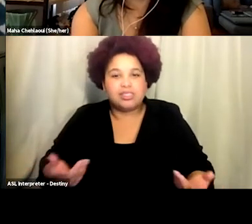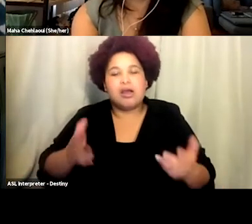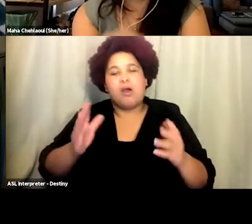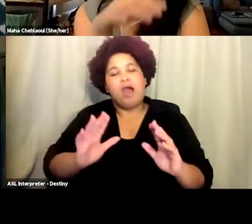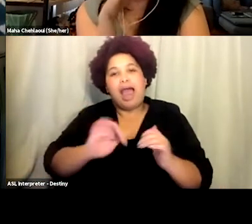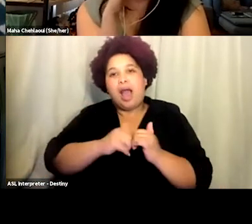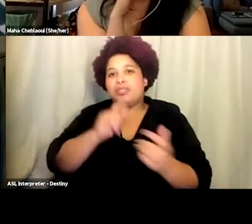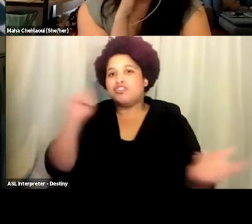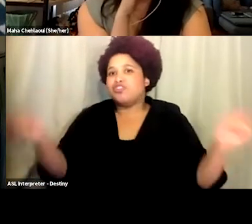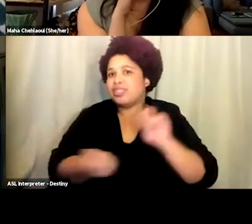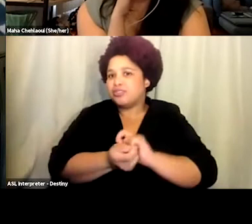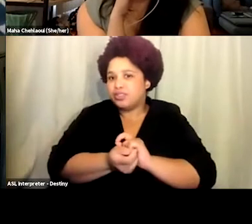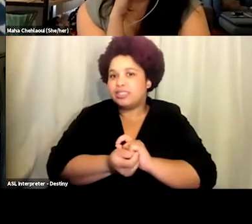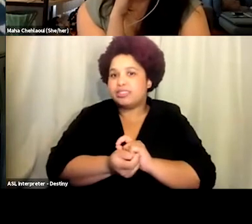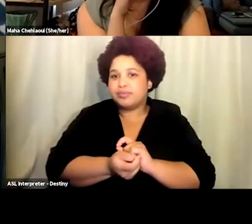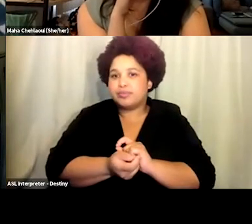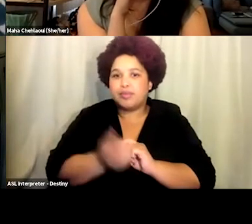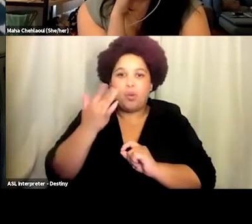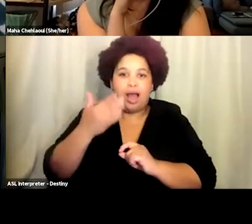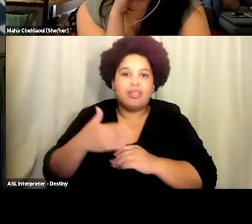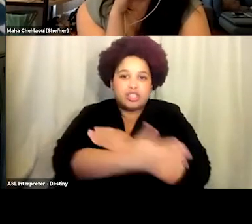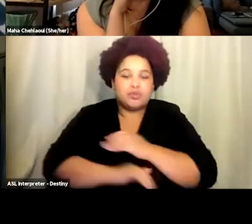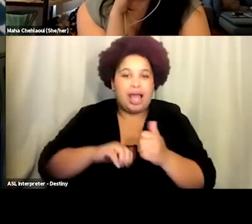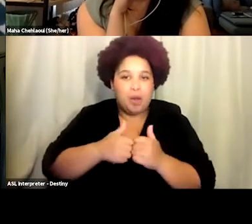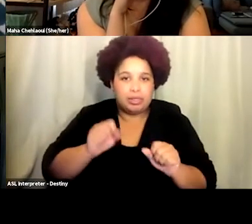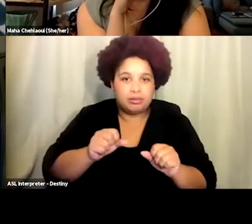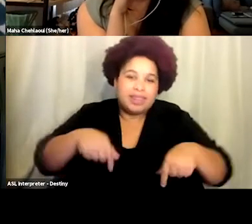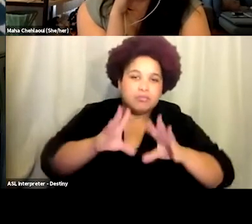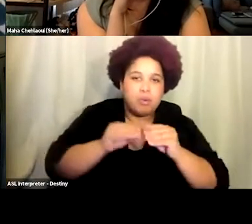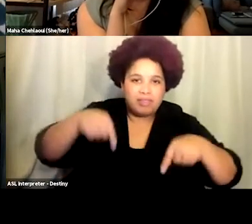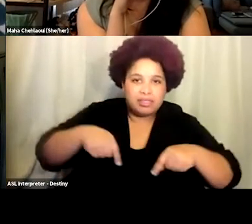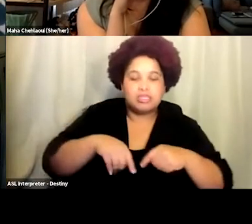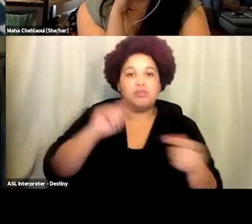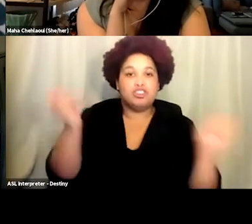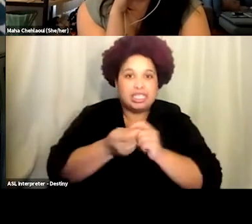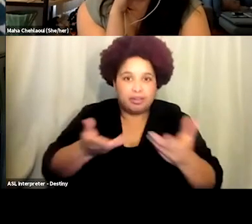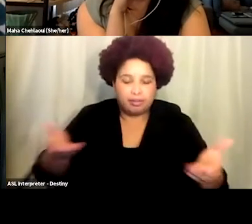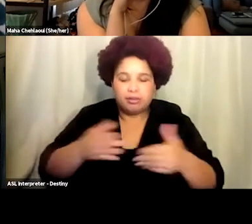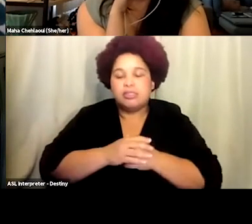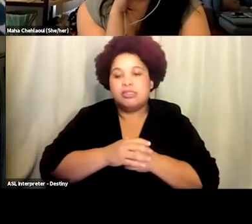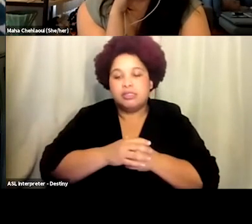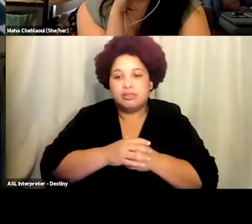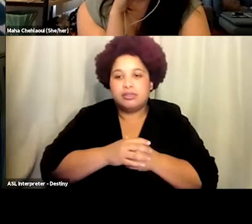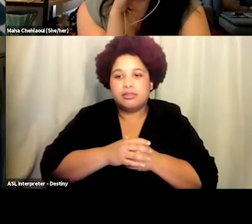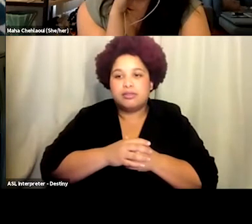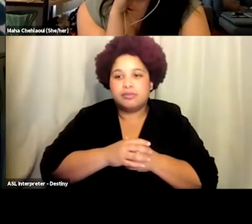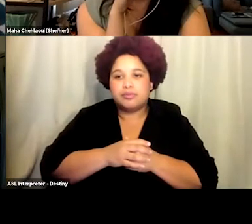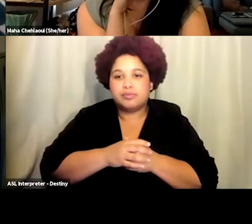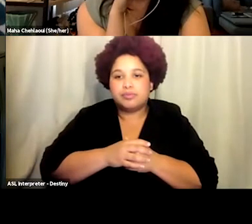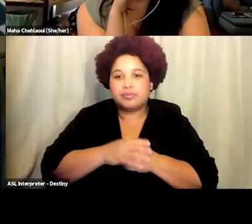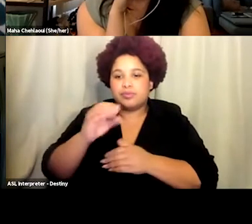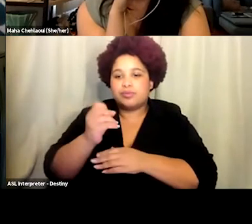can change things, because this conference is about how we can change things, is about how can a star like